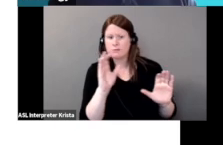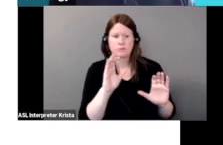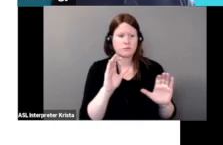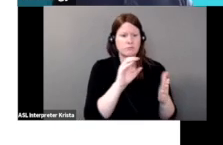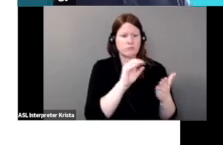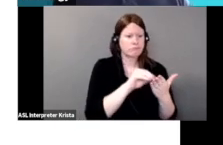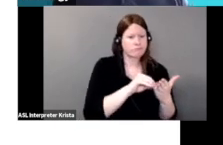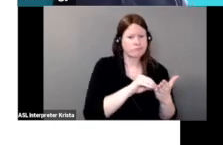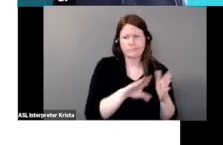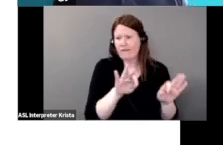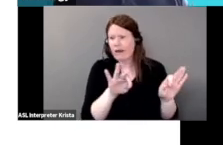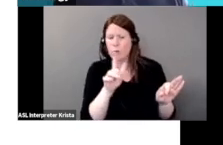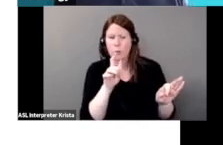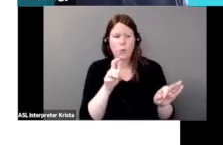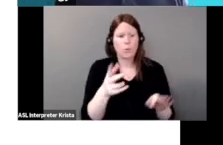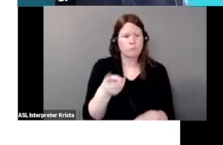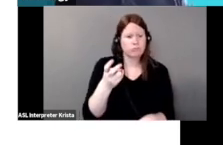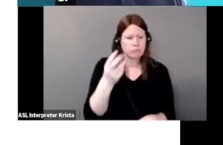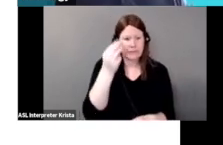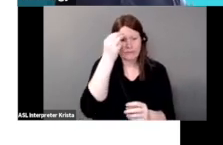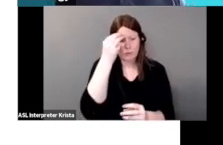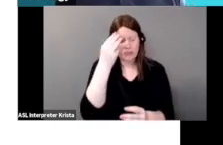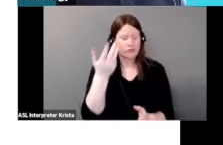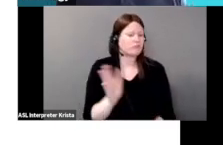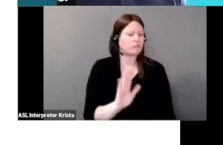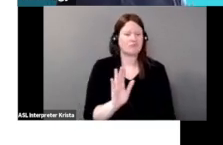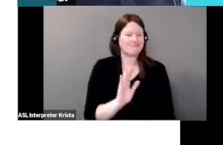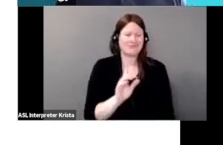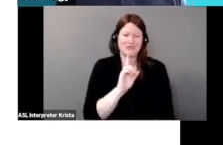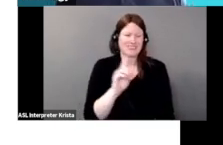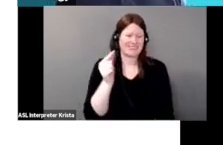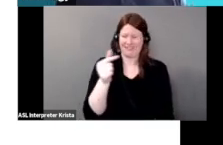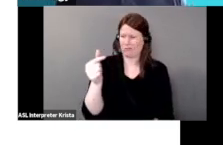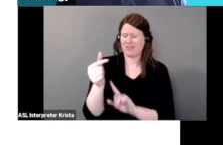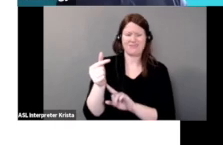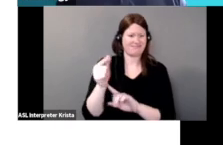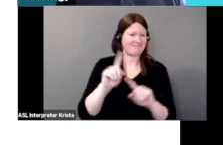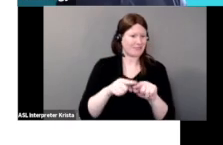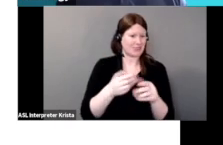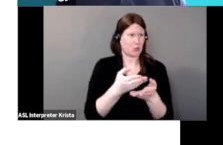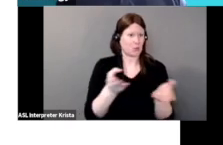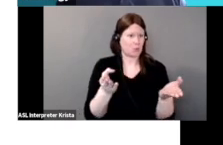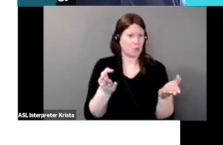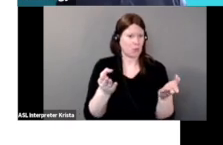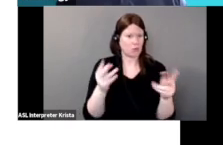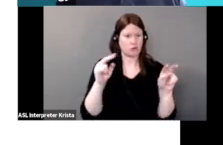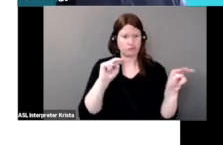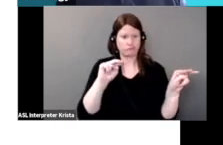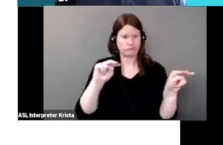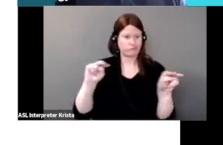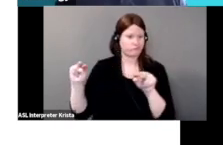So no, the government relies on you to police the